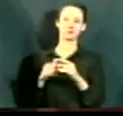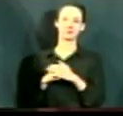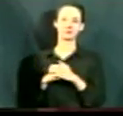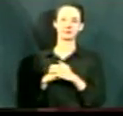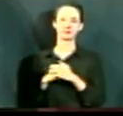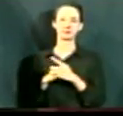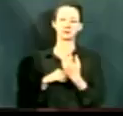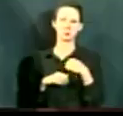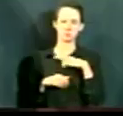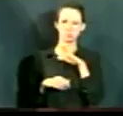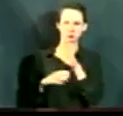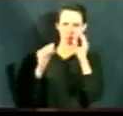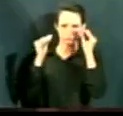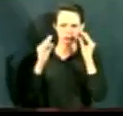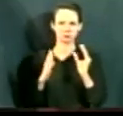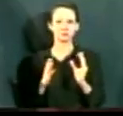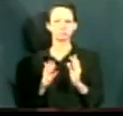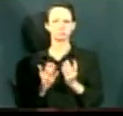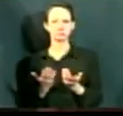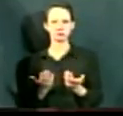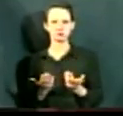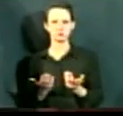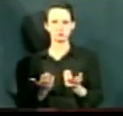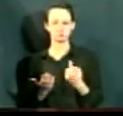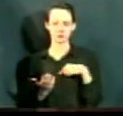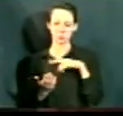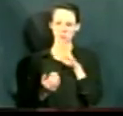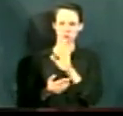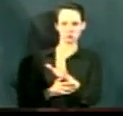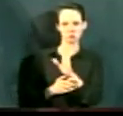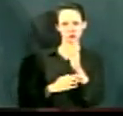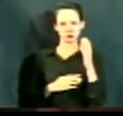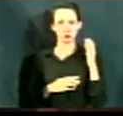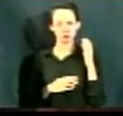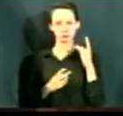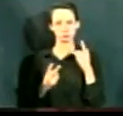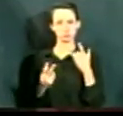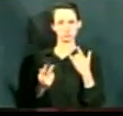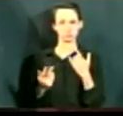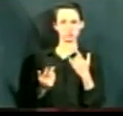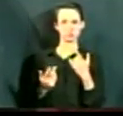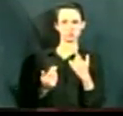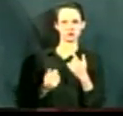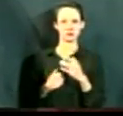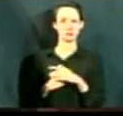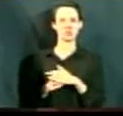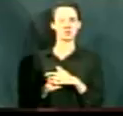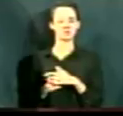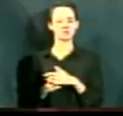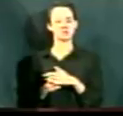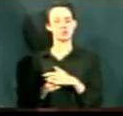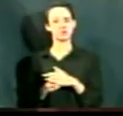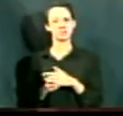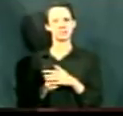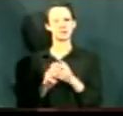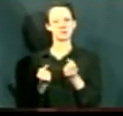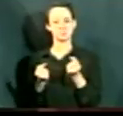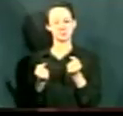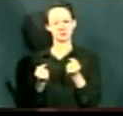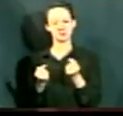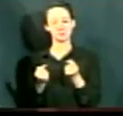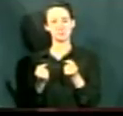We are your teachers. We're your coaches, and you don't want to wipe us out of that. A lot of us are really crazy good at